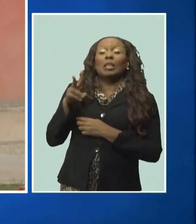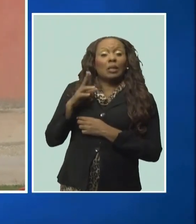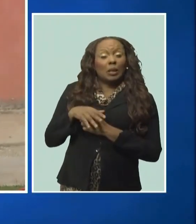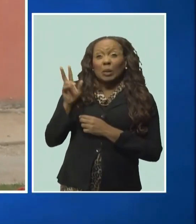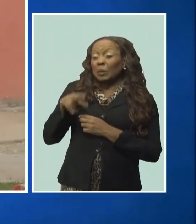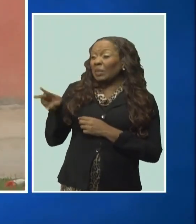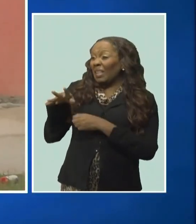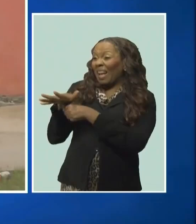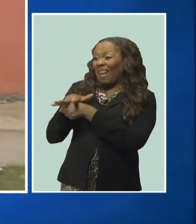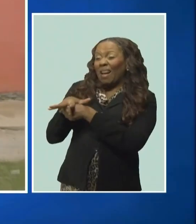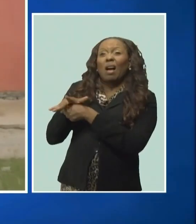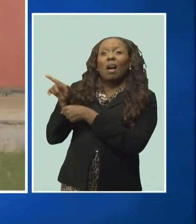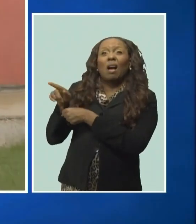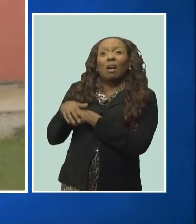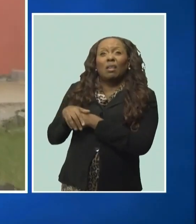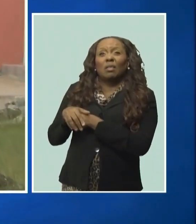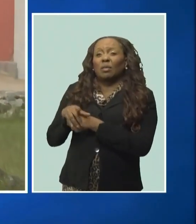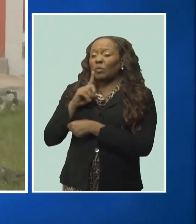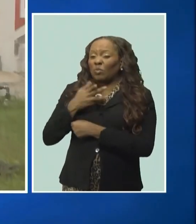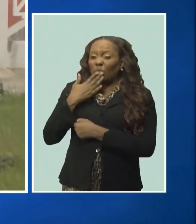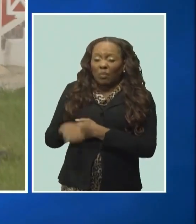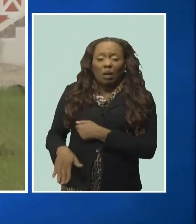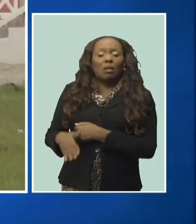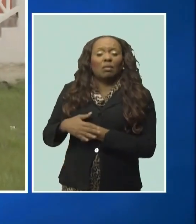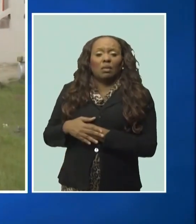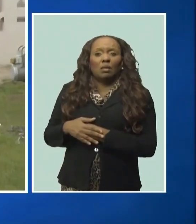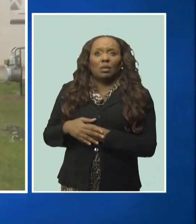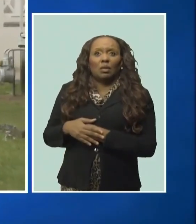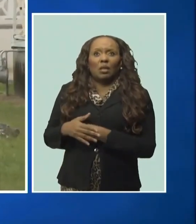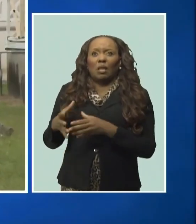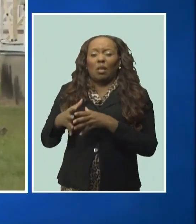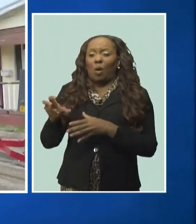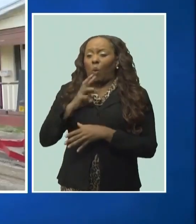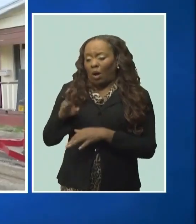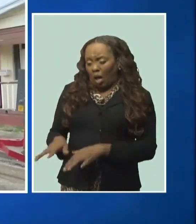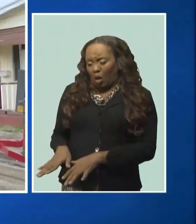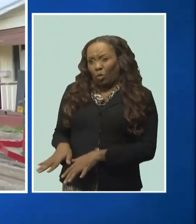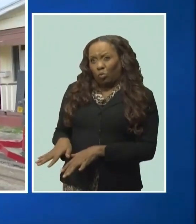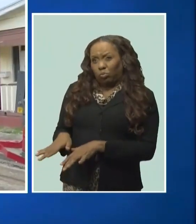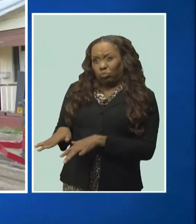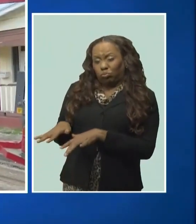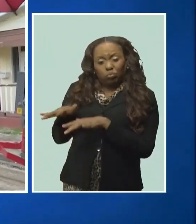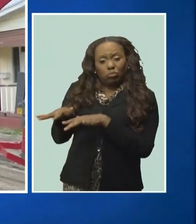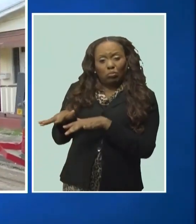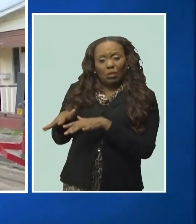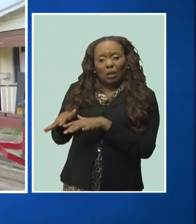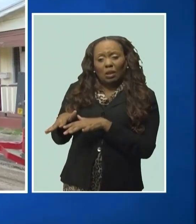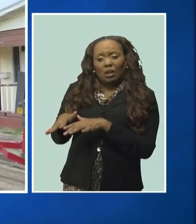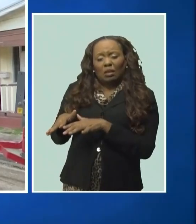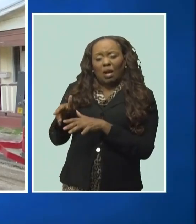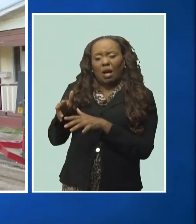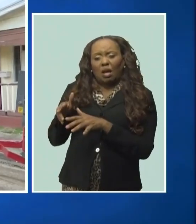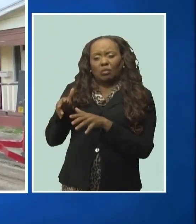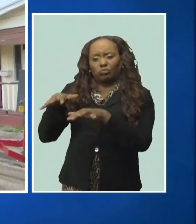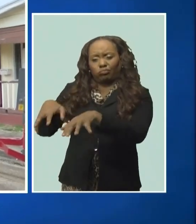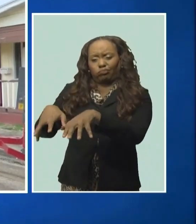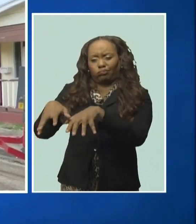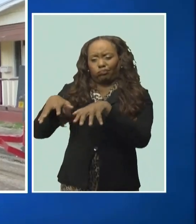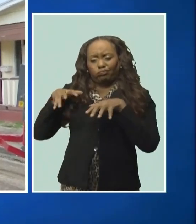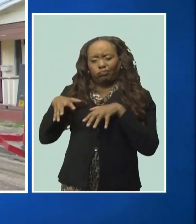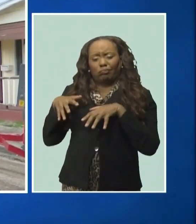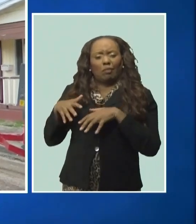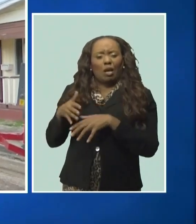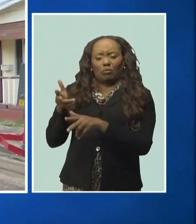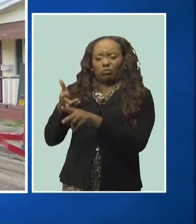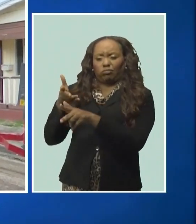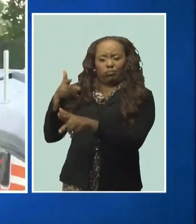here, and it creates a lot of water, and the traffic is being passable and stuff like that. So